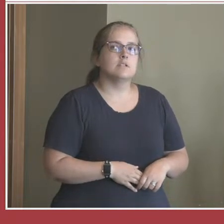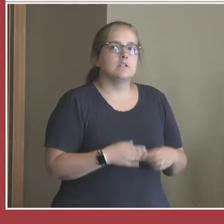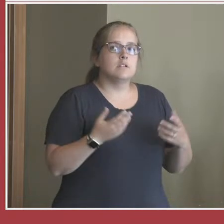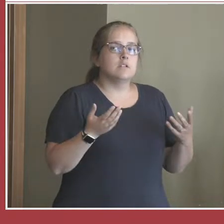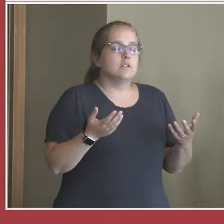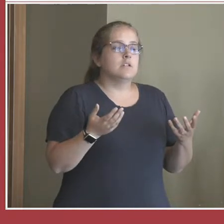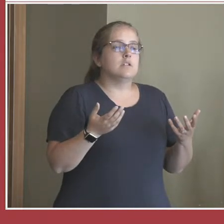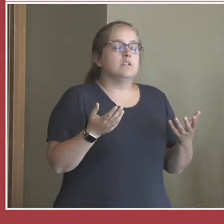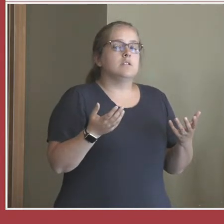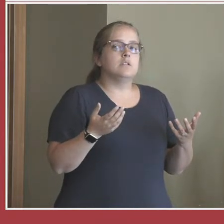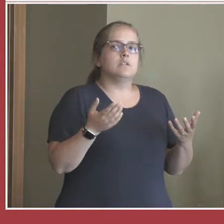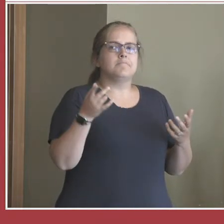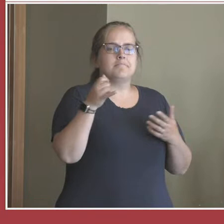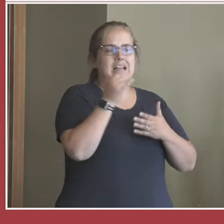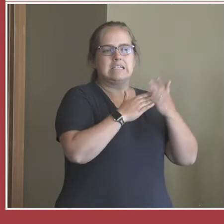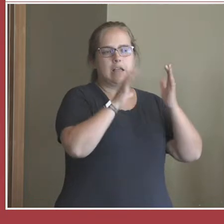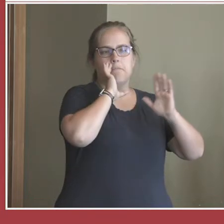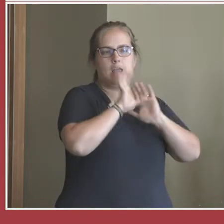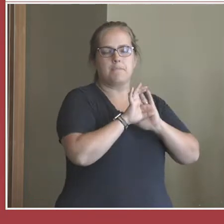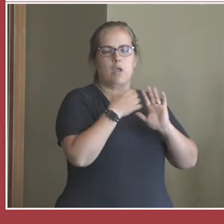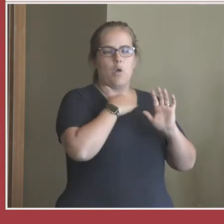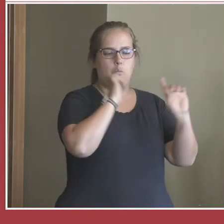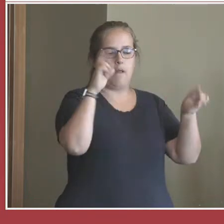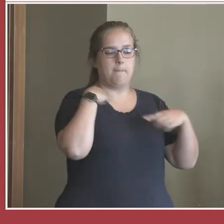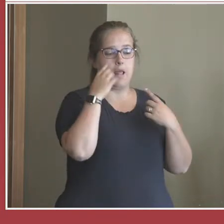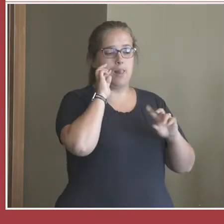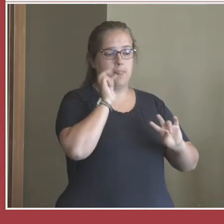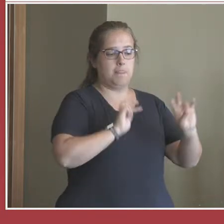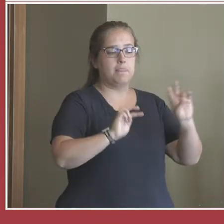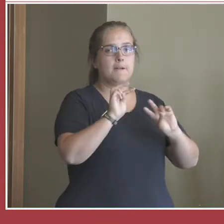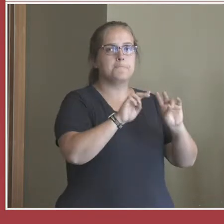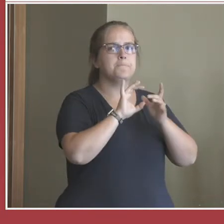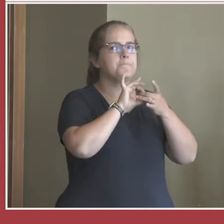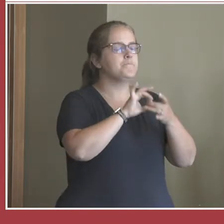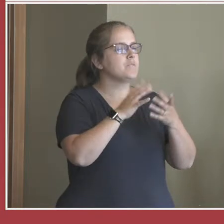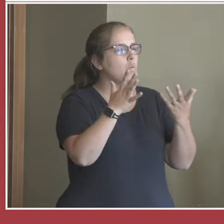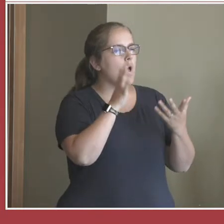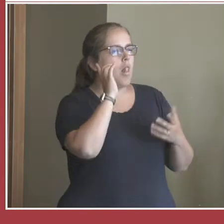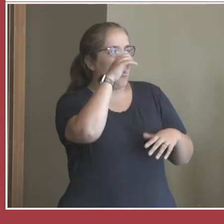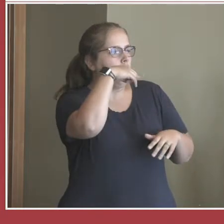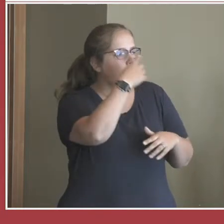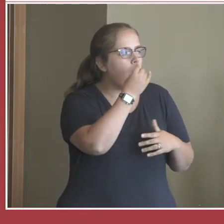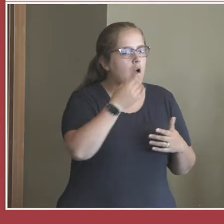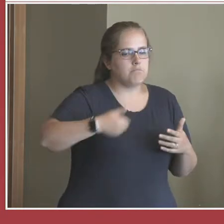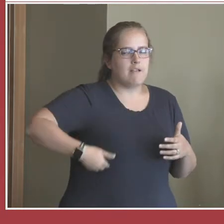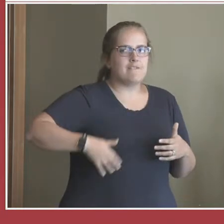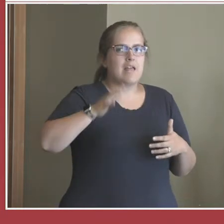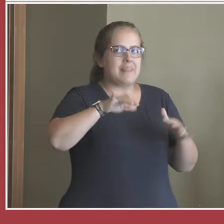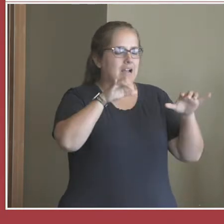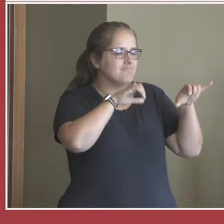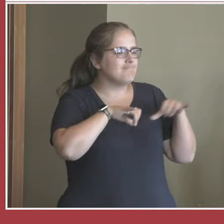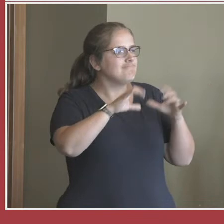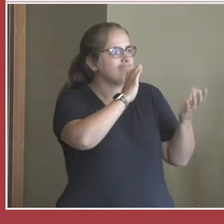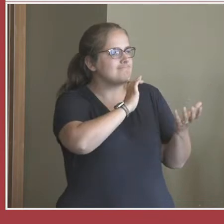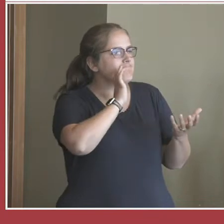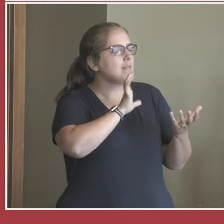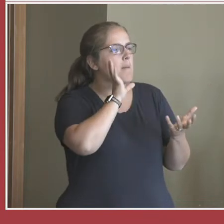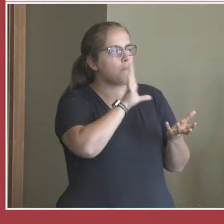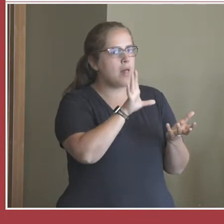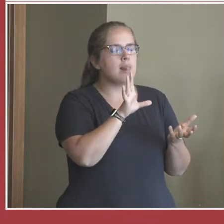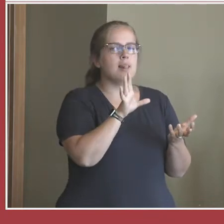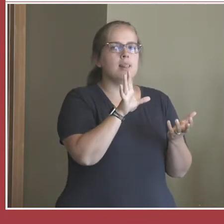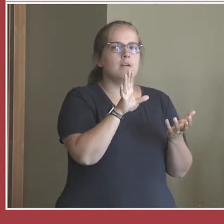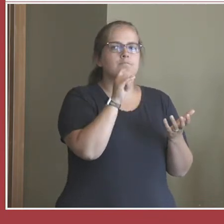So these are some images that we've been looking at in terms of what the look and the feel of that commons is going to be, and that's